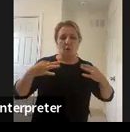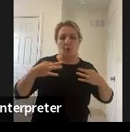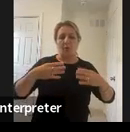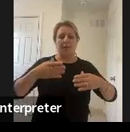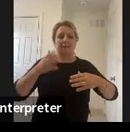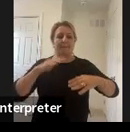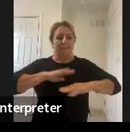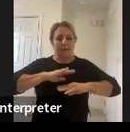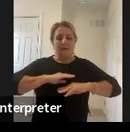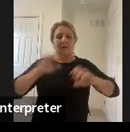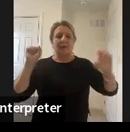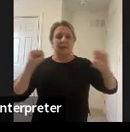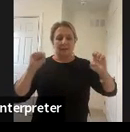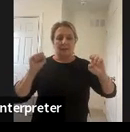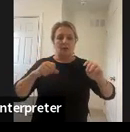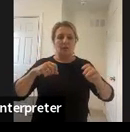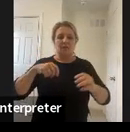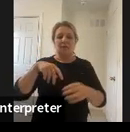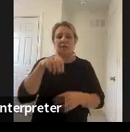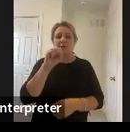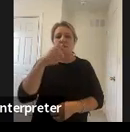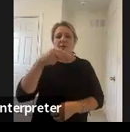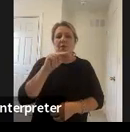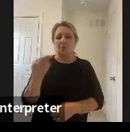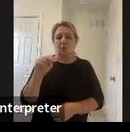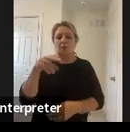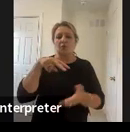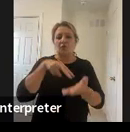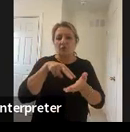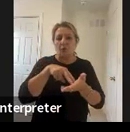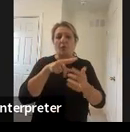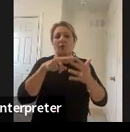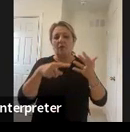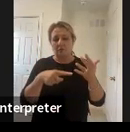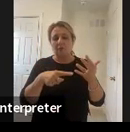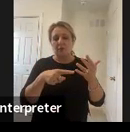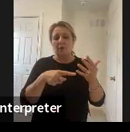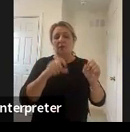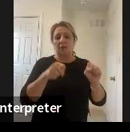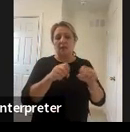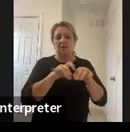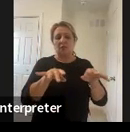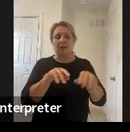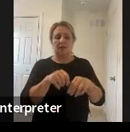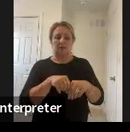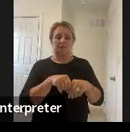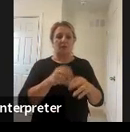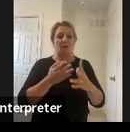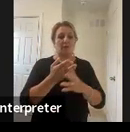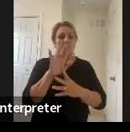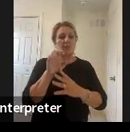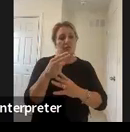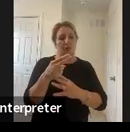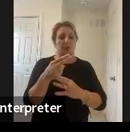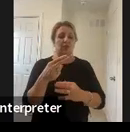towels, utensils and surfaces that have been used by someone who has monkeypox. The virus can spread through the rash and